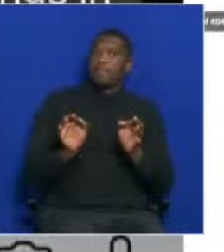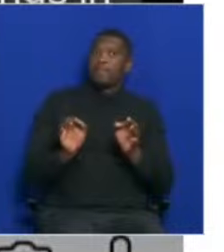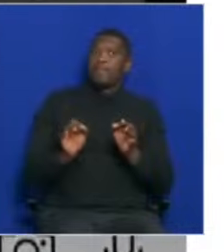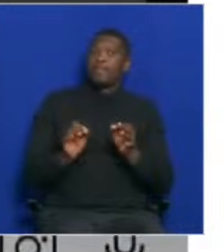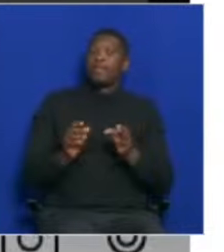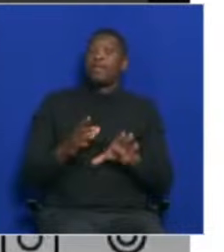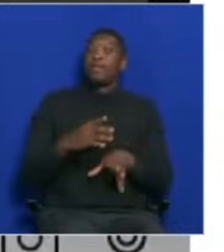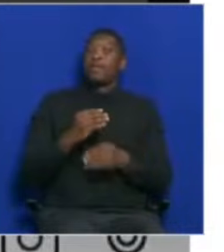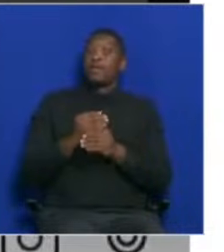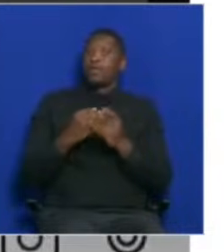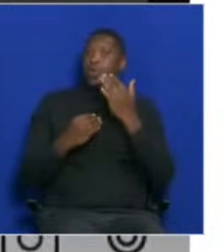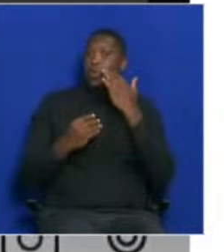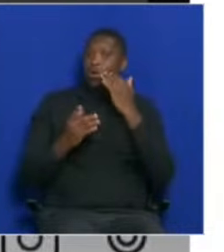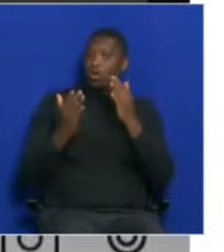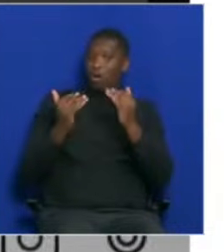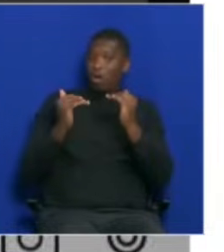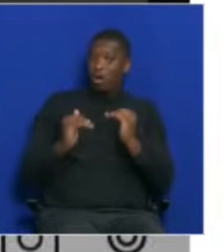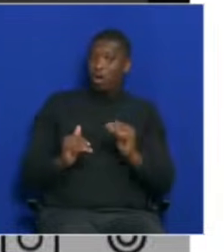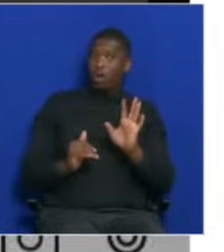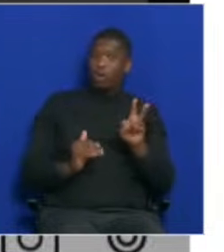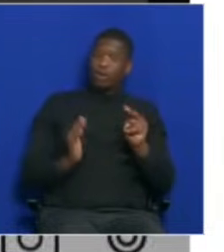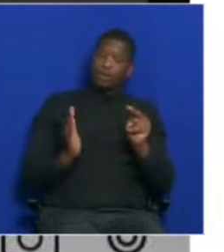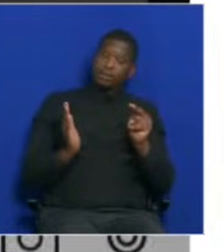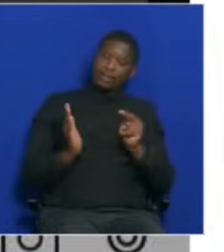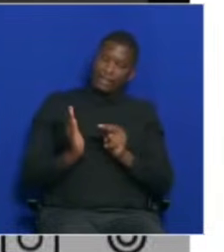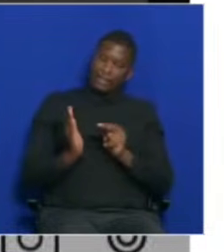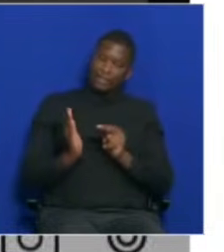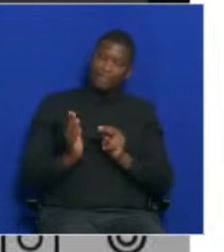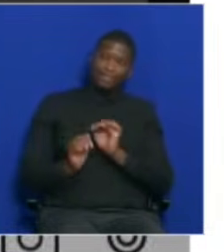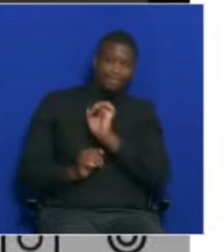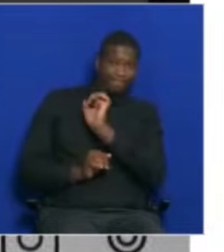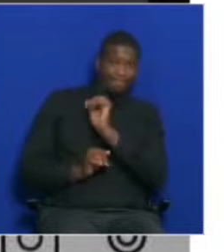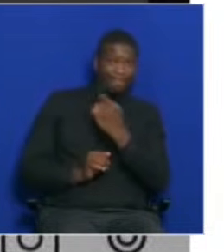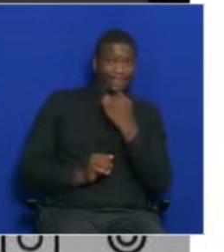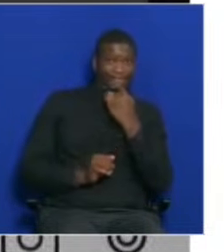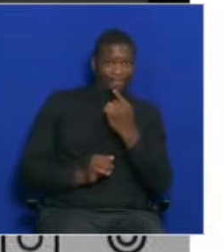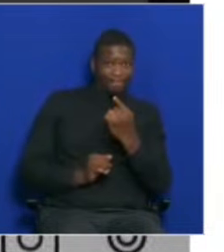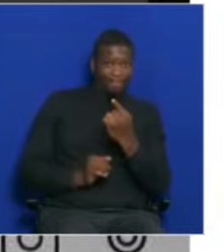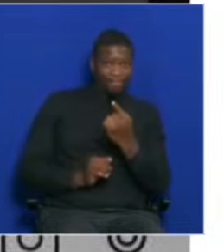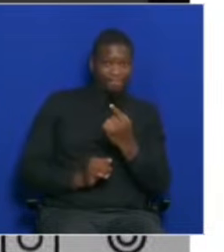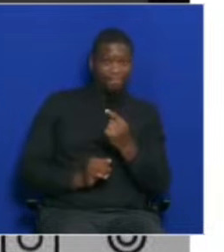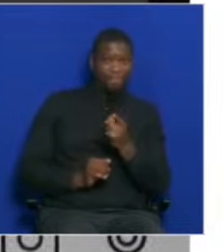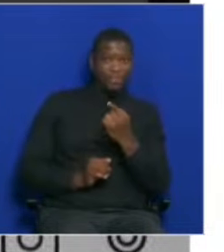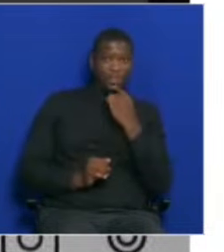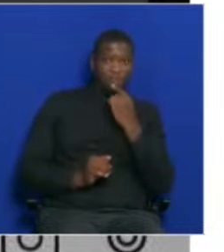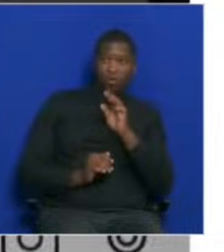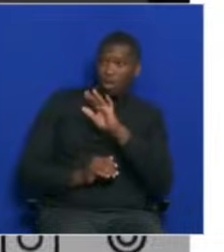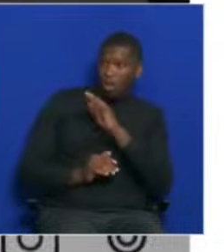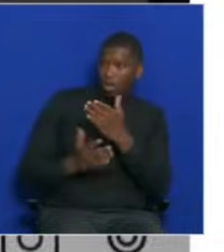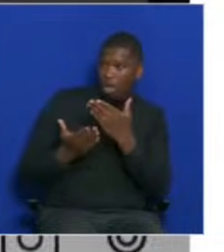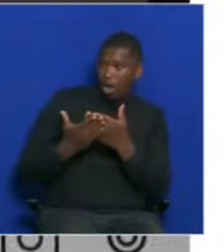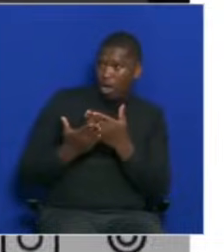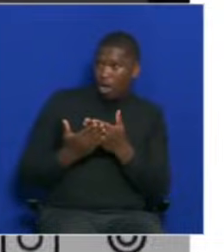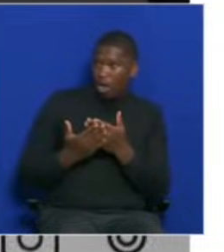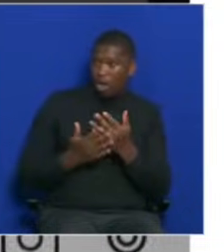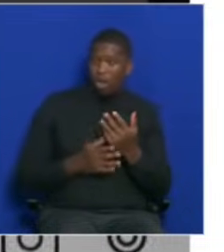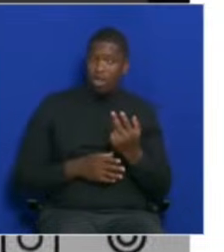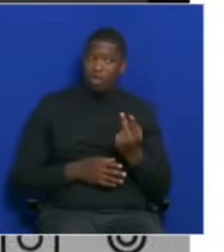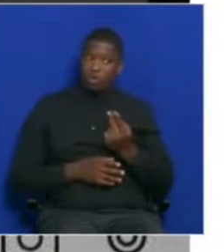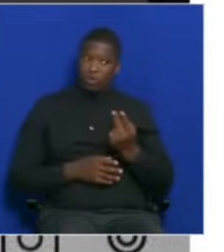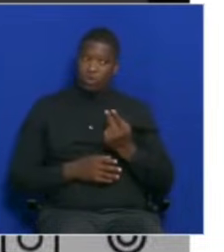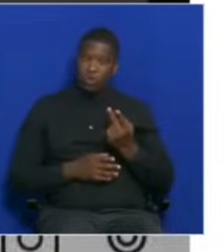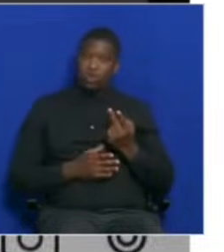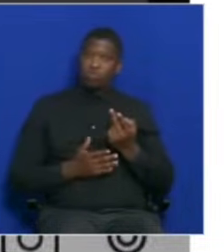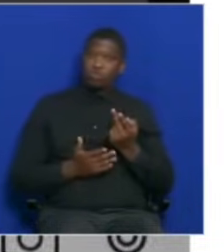see that she then says to Ms. Johnson, can Mr. Sesoko and I brief you in detail when